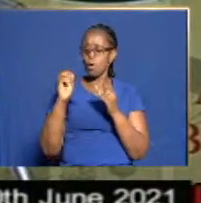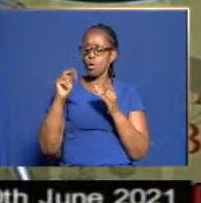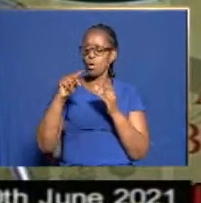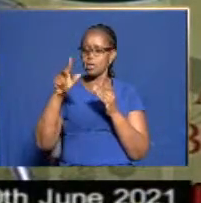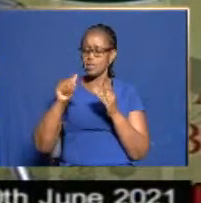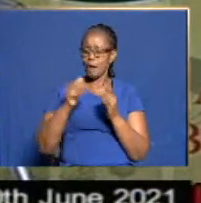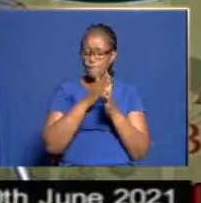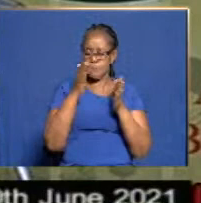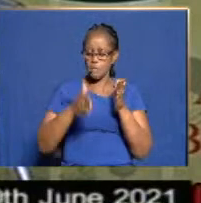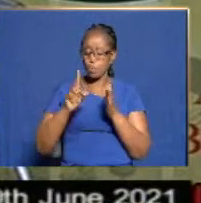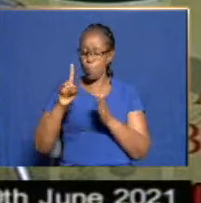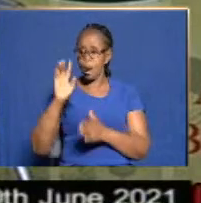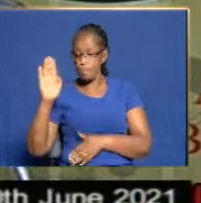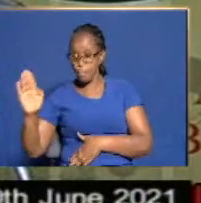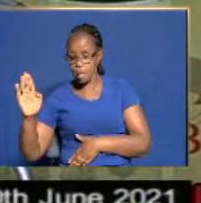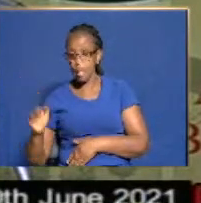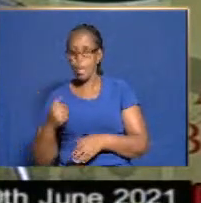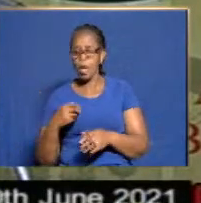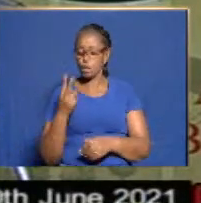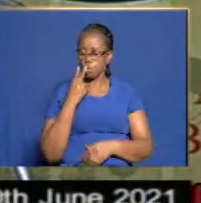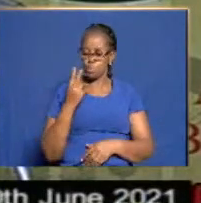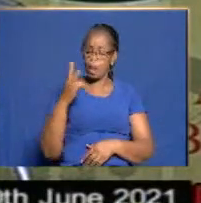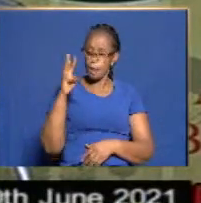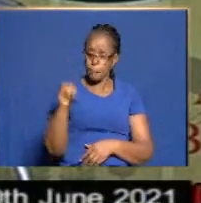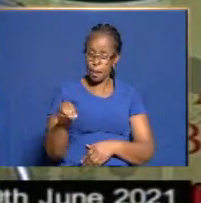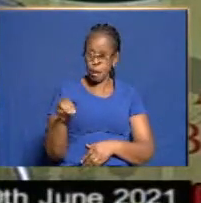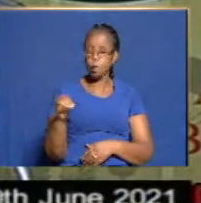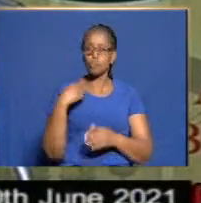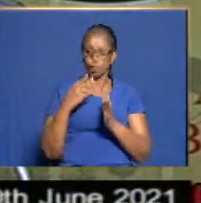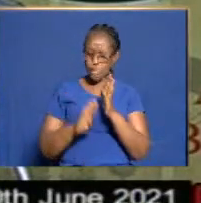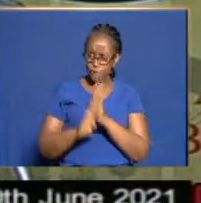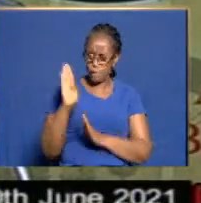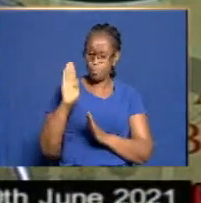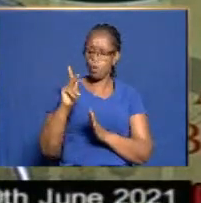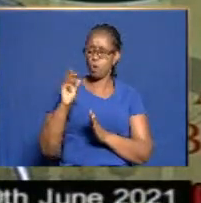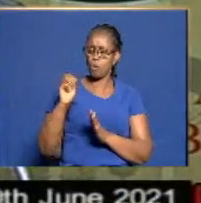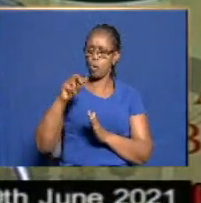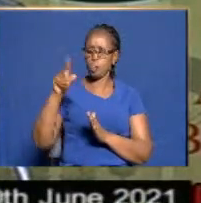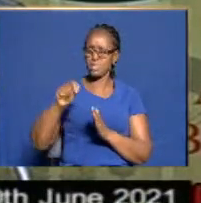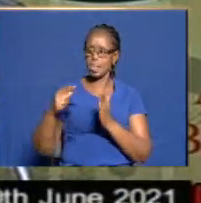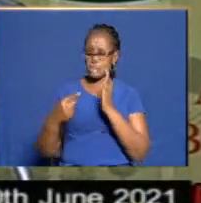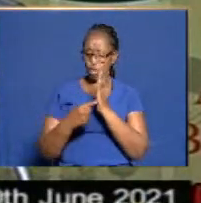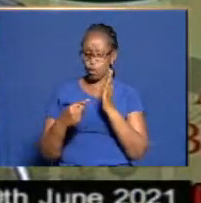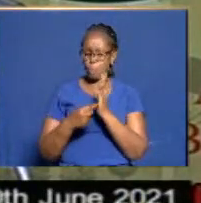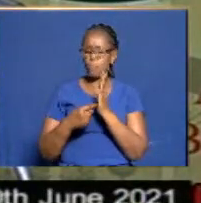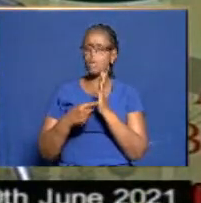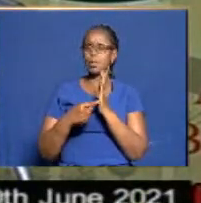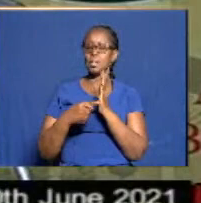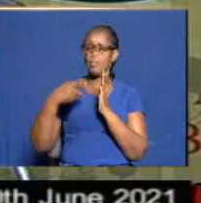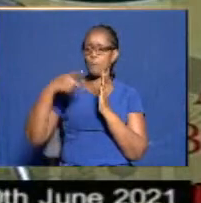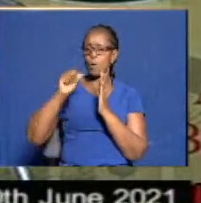1B, and ₦200 million for development of Konza Technopolis Master Plan.